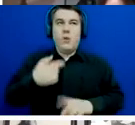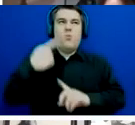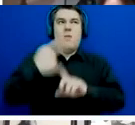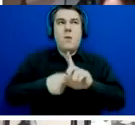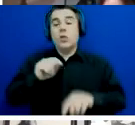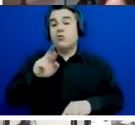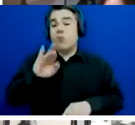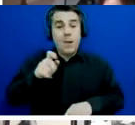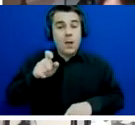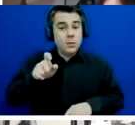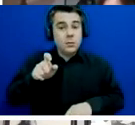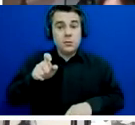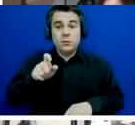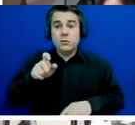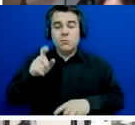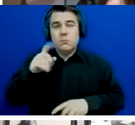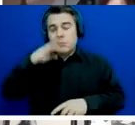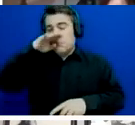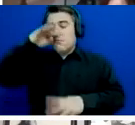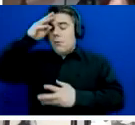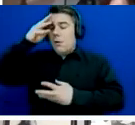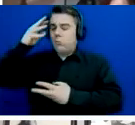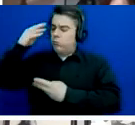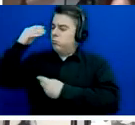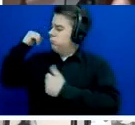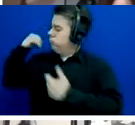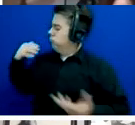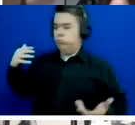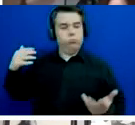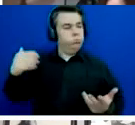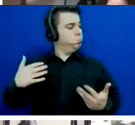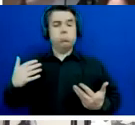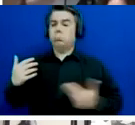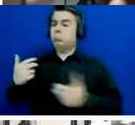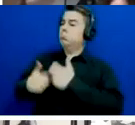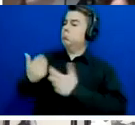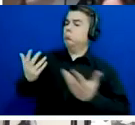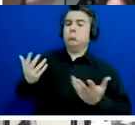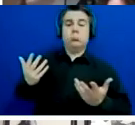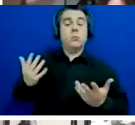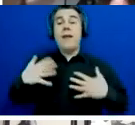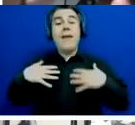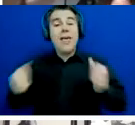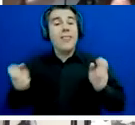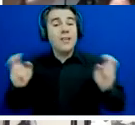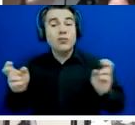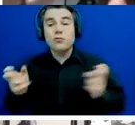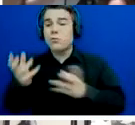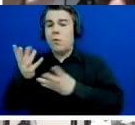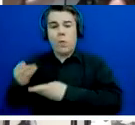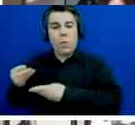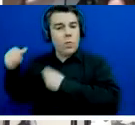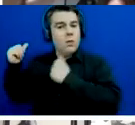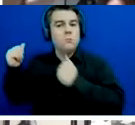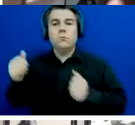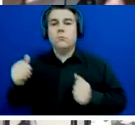triplex, those went away. And the health issues went away. I just have not had any of the